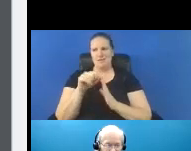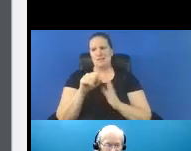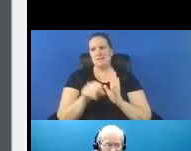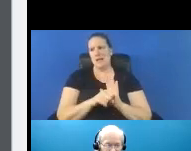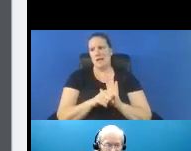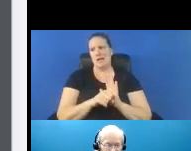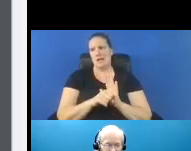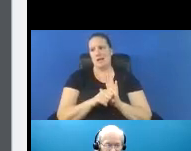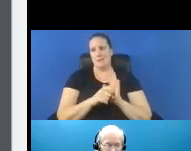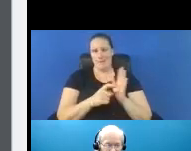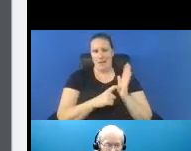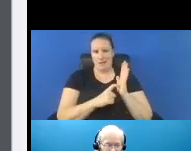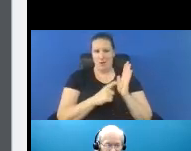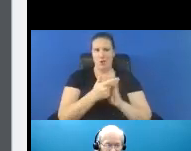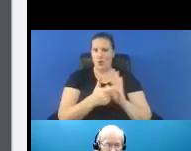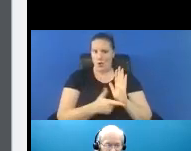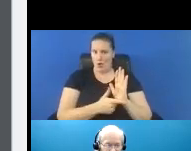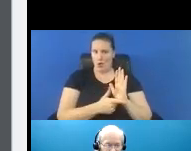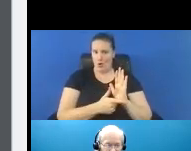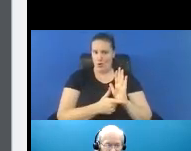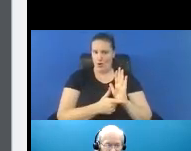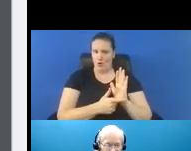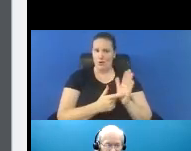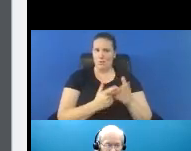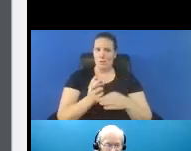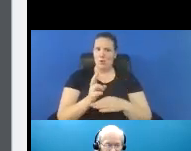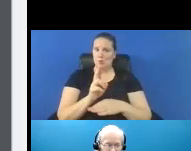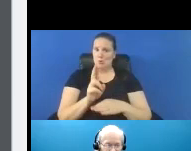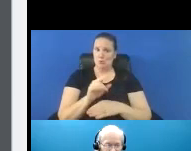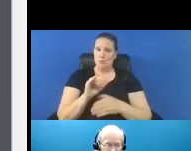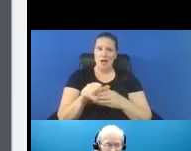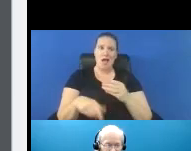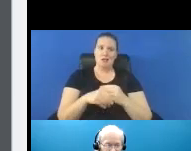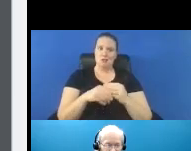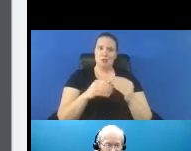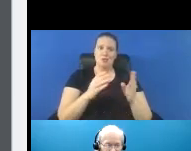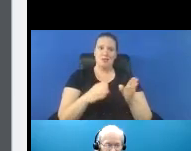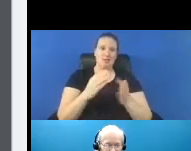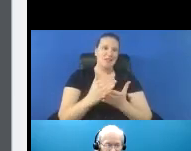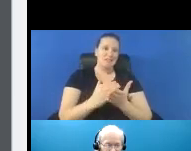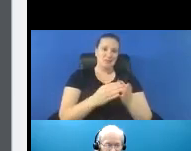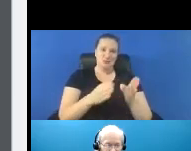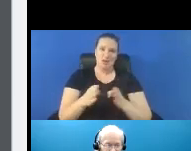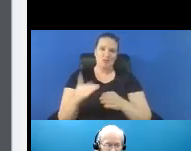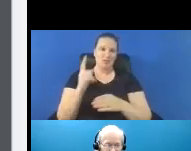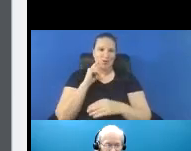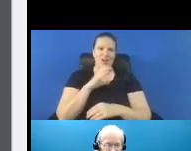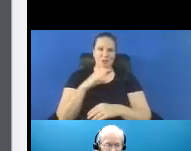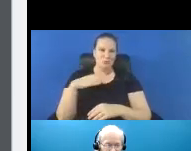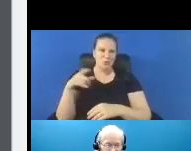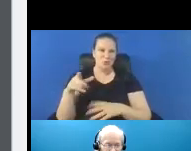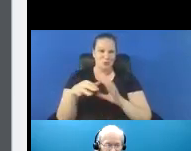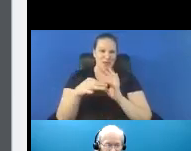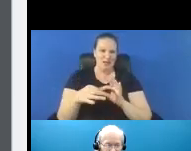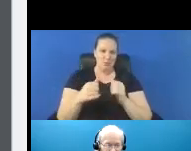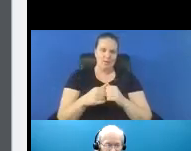state law. So we would be using adding this to the list of strategies for council related